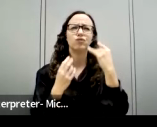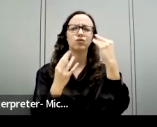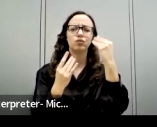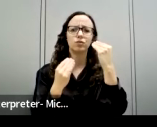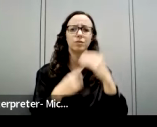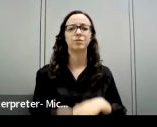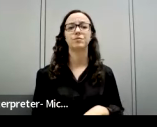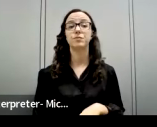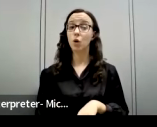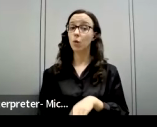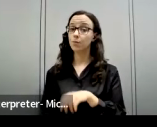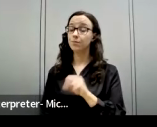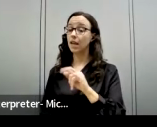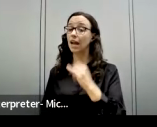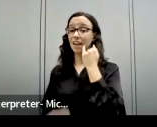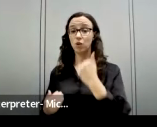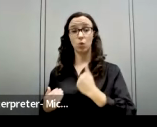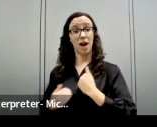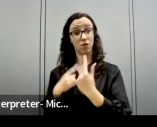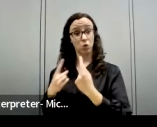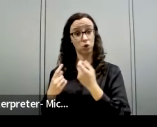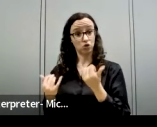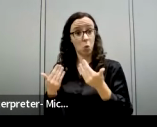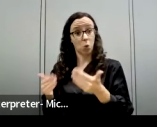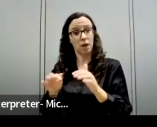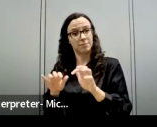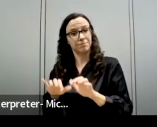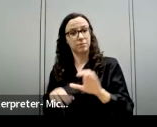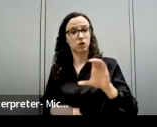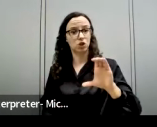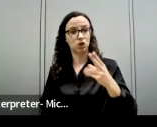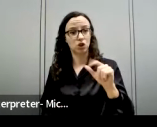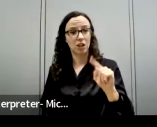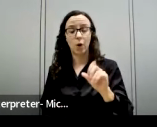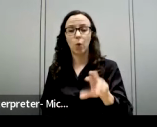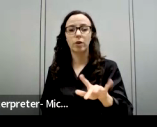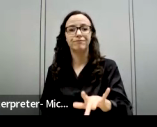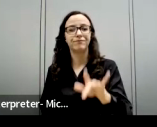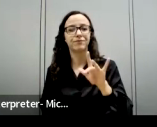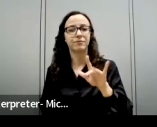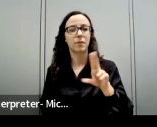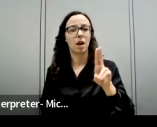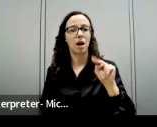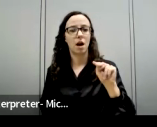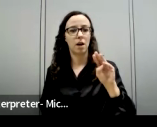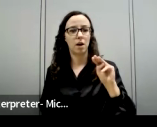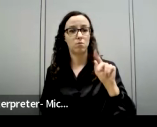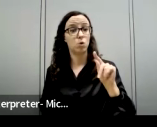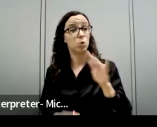but if you have any questions so far, go ahead and drop them in the chat, or you can unmute yourself.